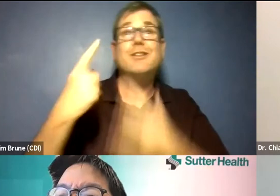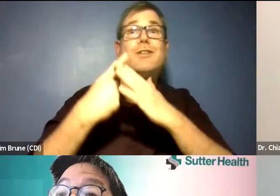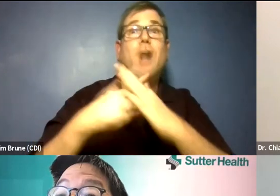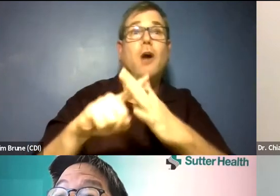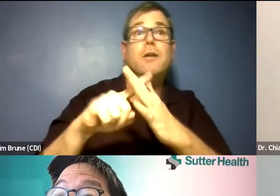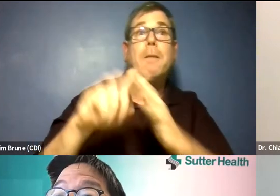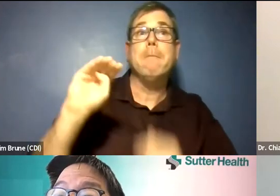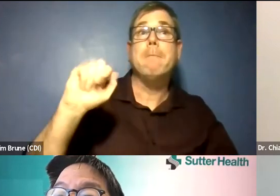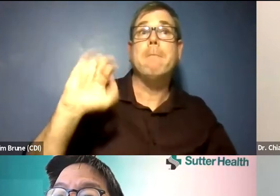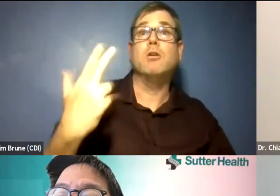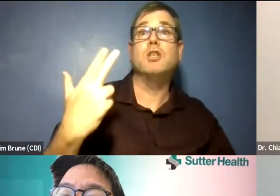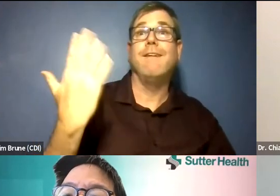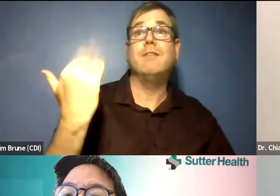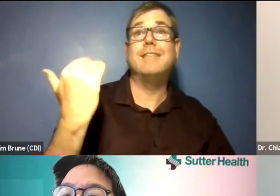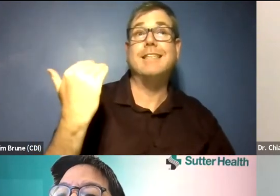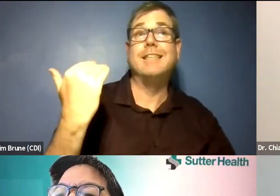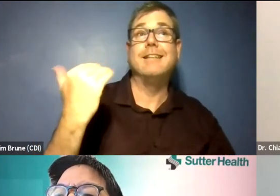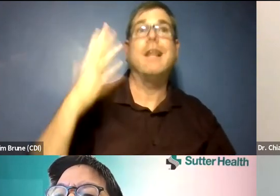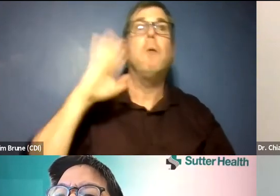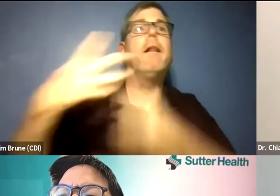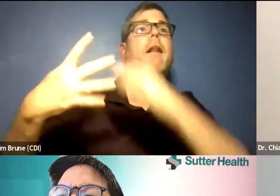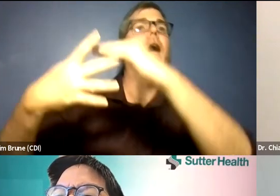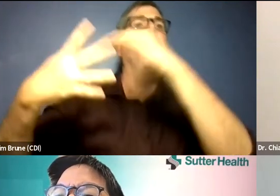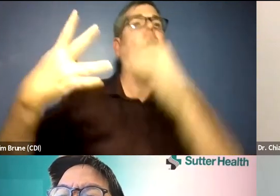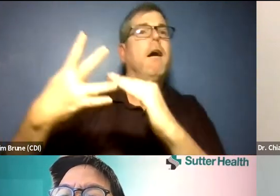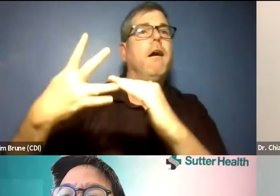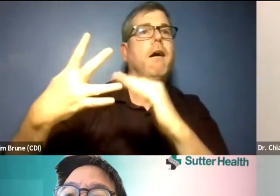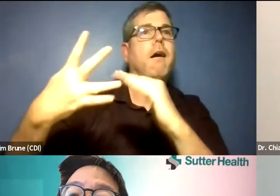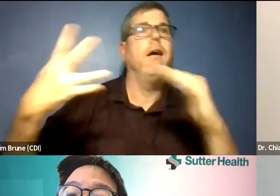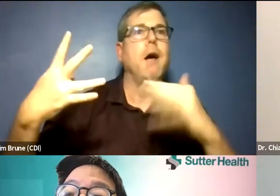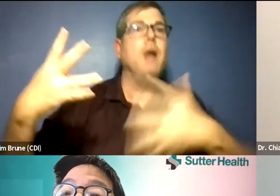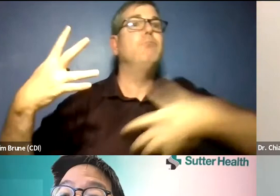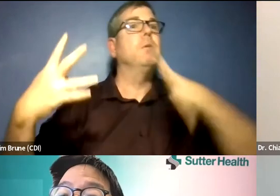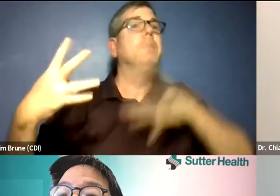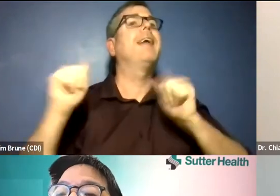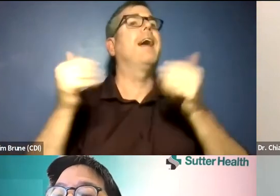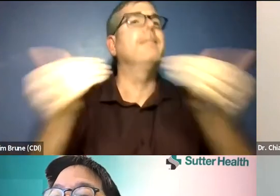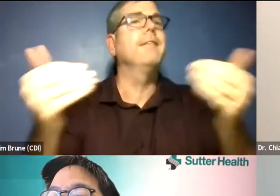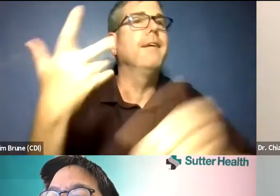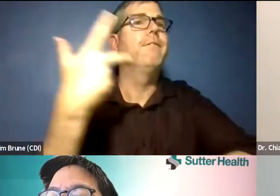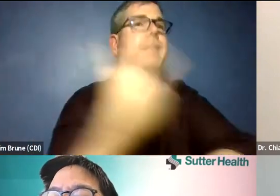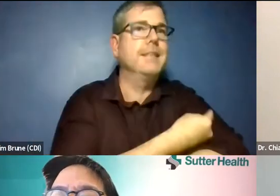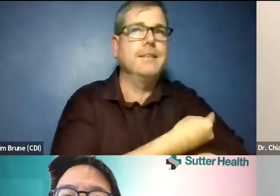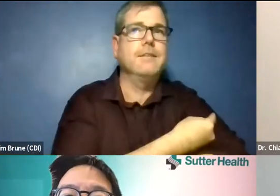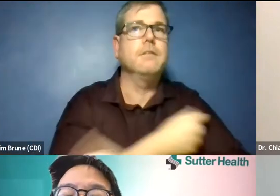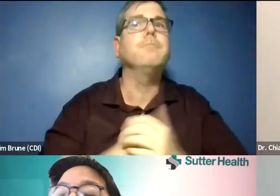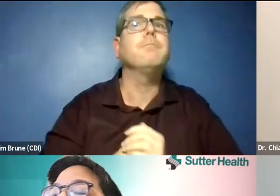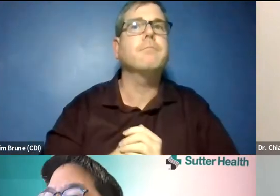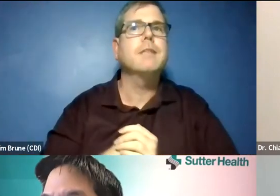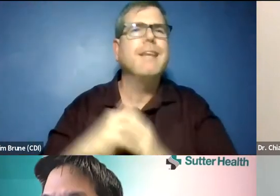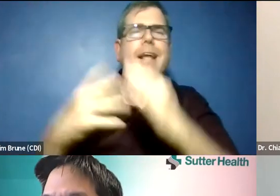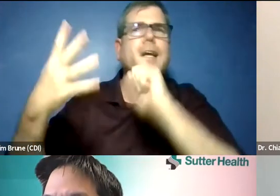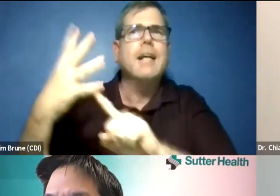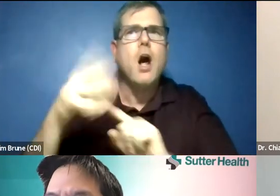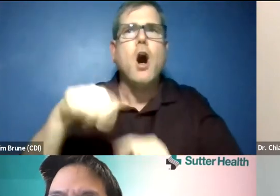question, someone read the news that there may be a chance that we need to get vaccinated every 6 months, like a booster. Well, we don't